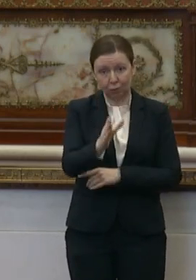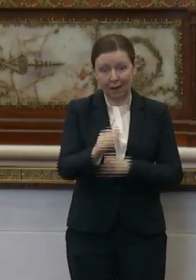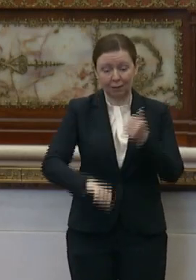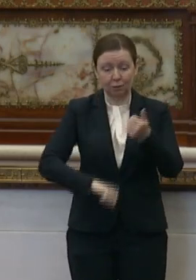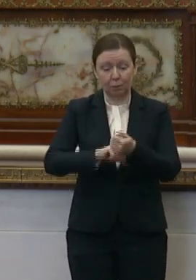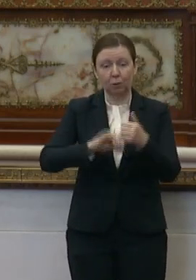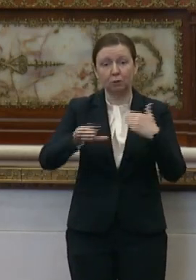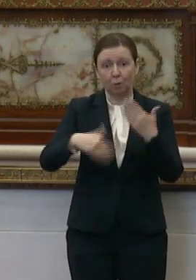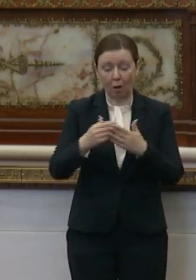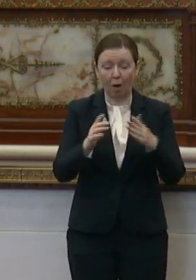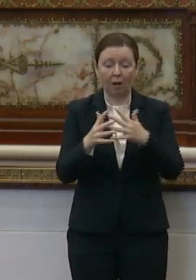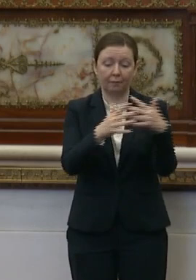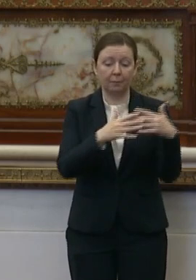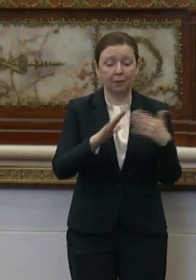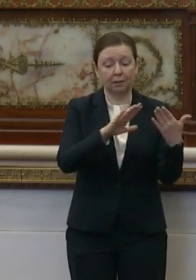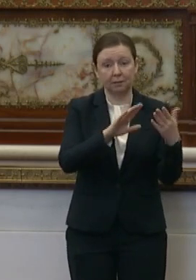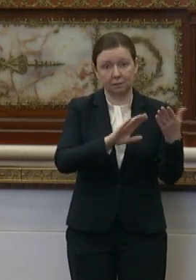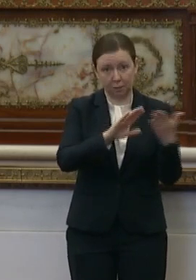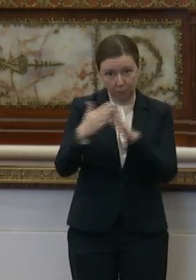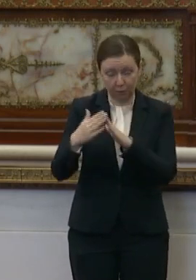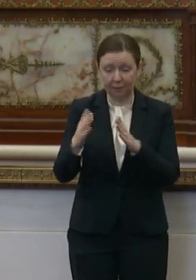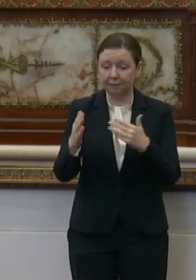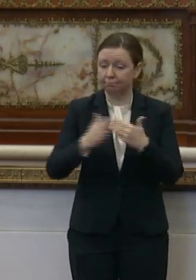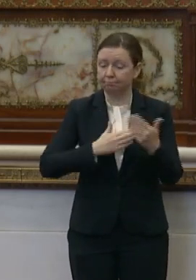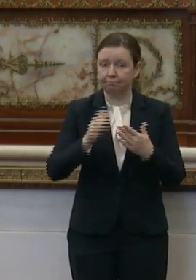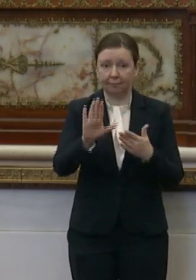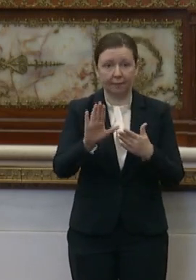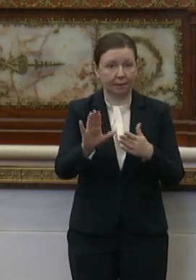America's communities, regardless of population size.